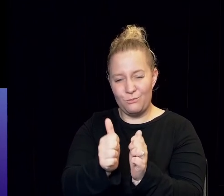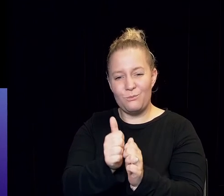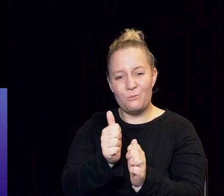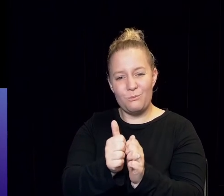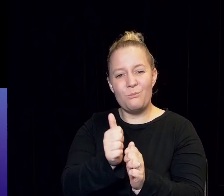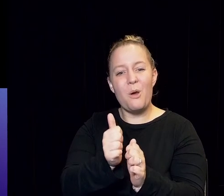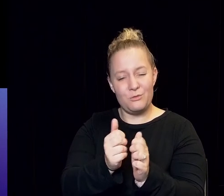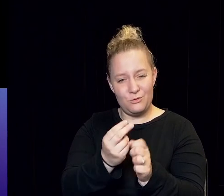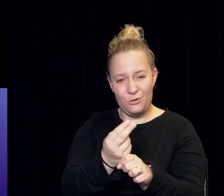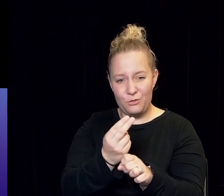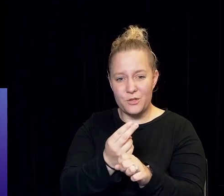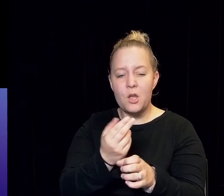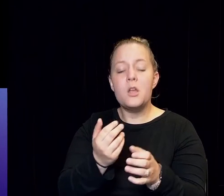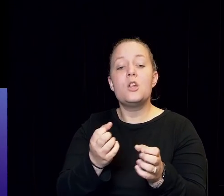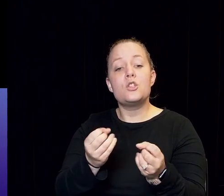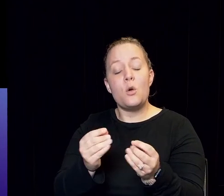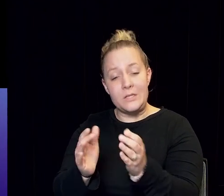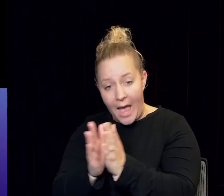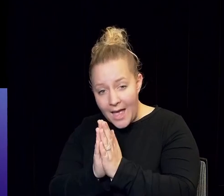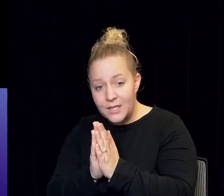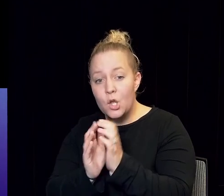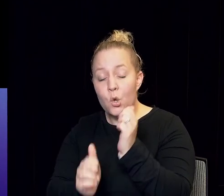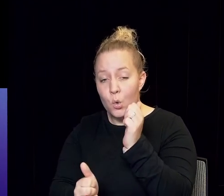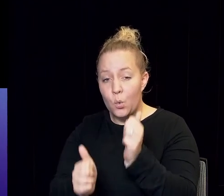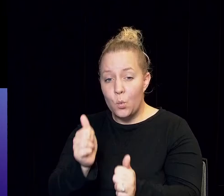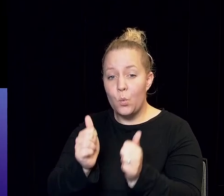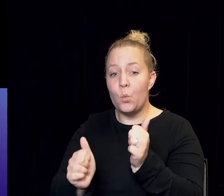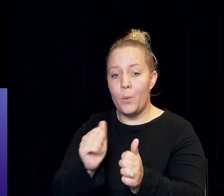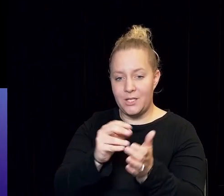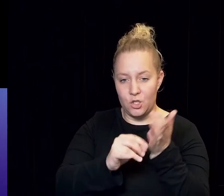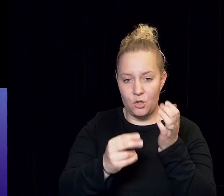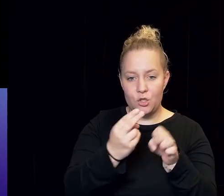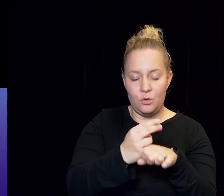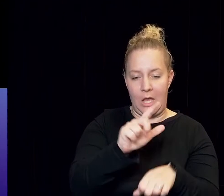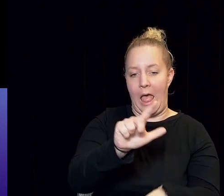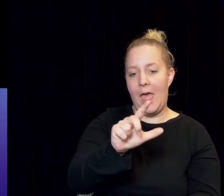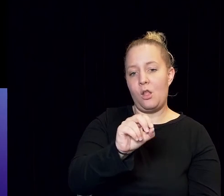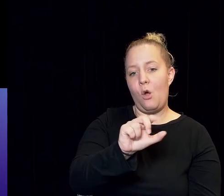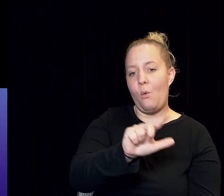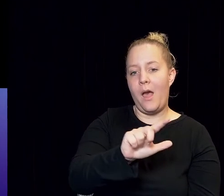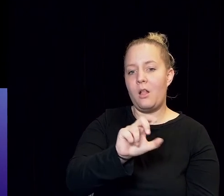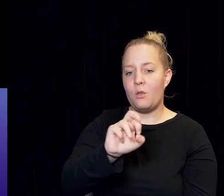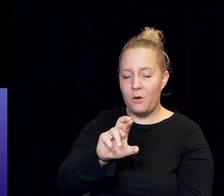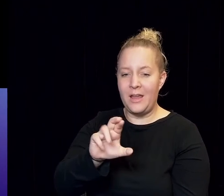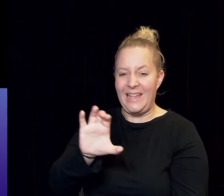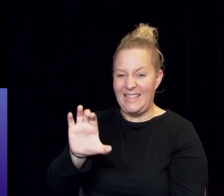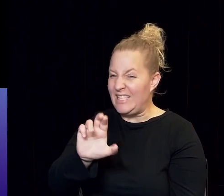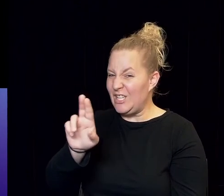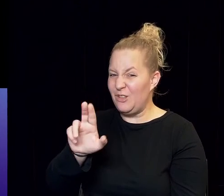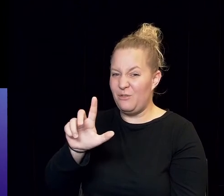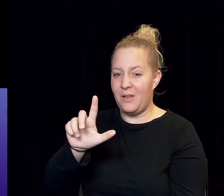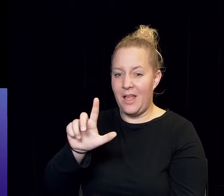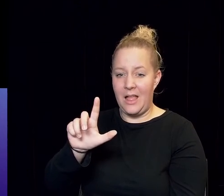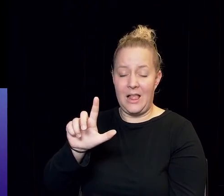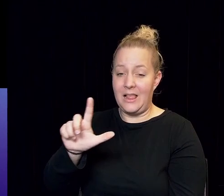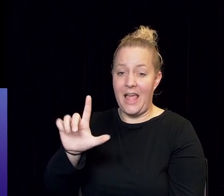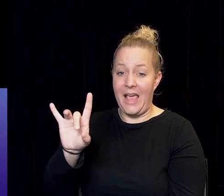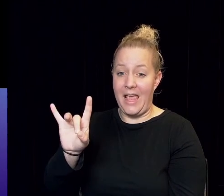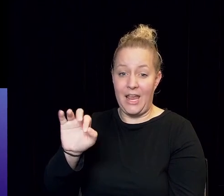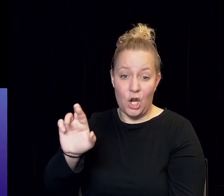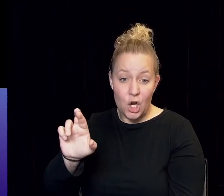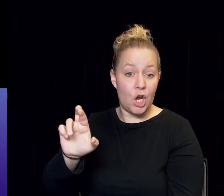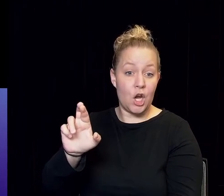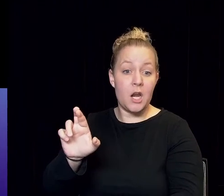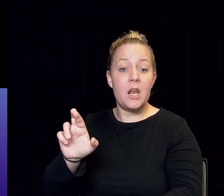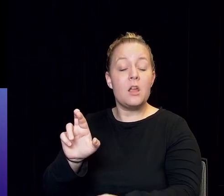of these students uses LOL or see you later when using instant messenger. So notice we have two